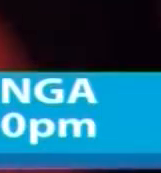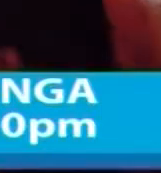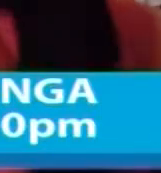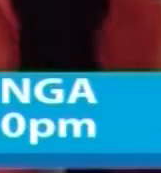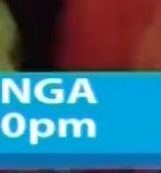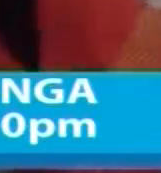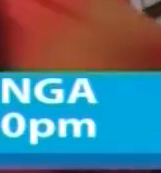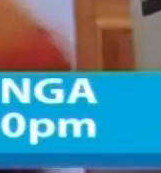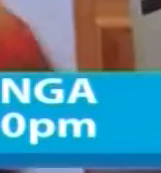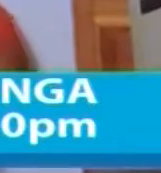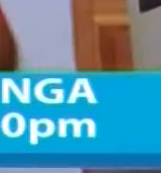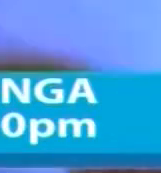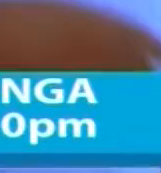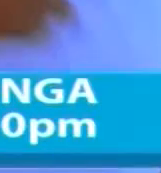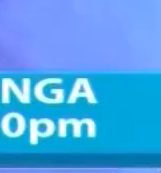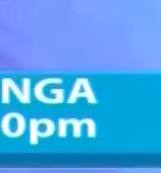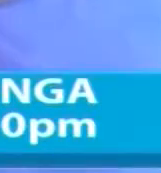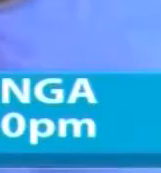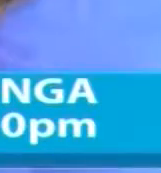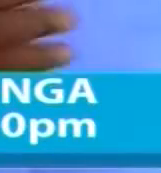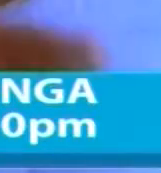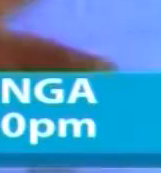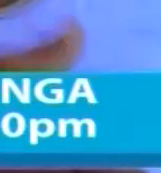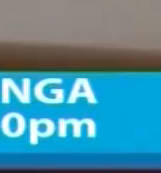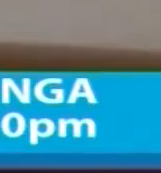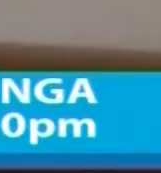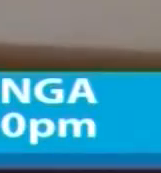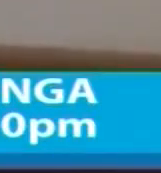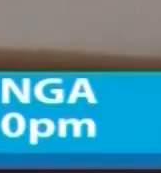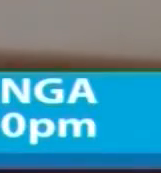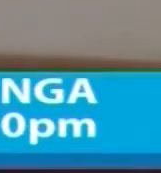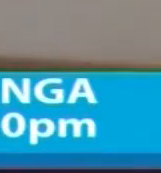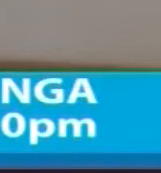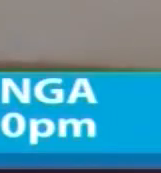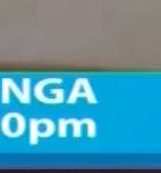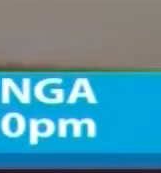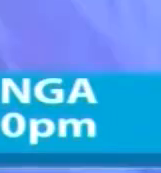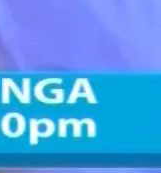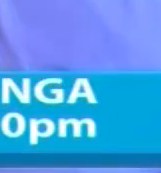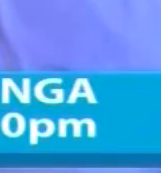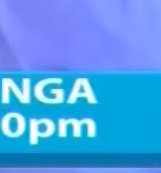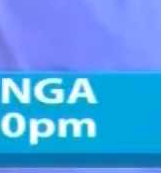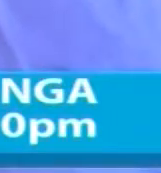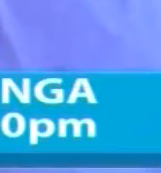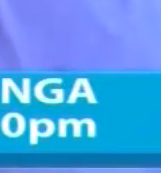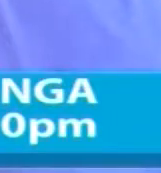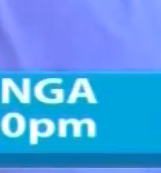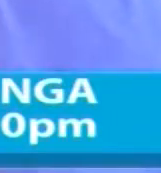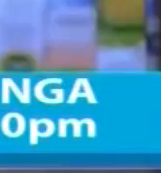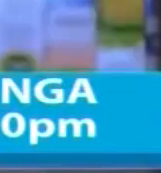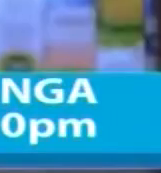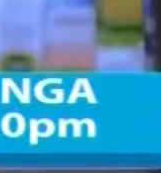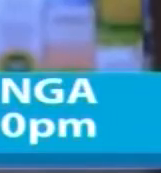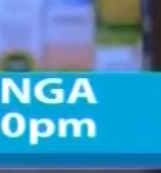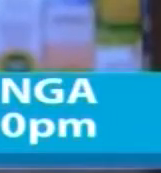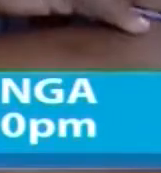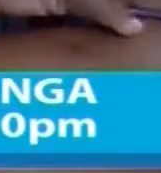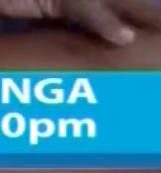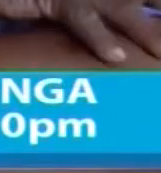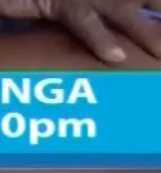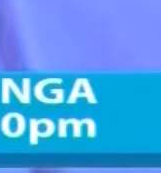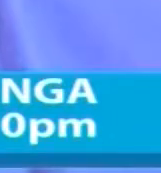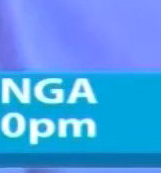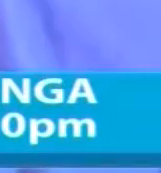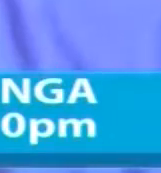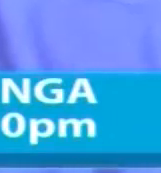hii hospitali. Ashraf usilolote. Wewe daktari, hospitali yako kabisa? I am the boss. Okay.